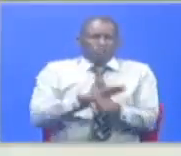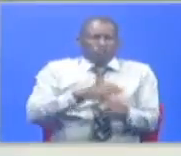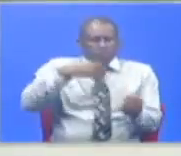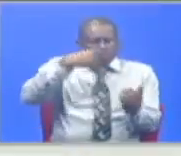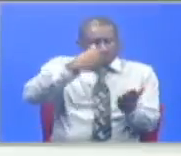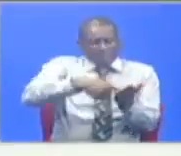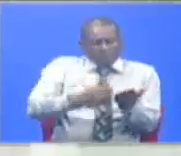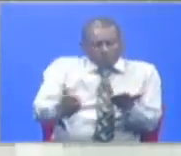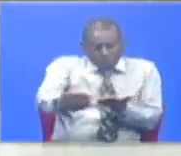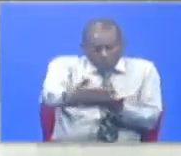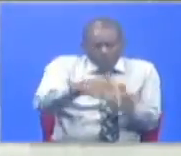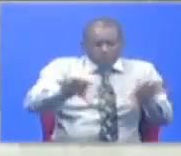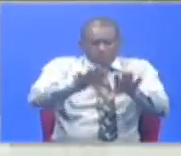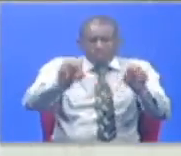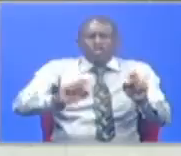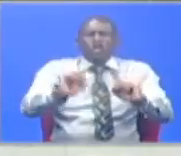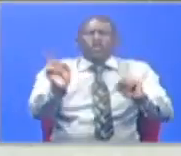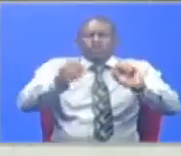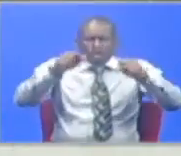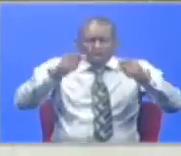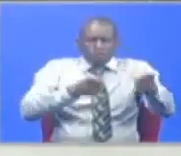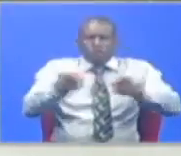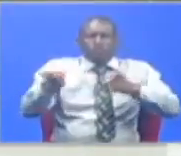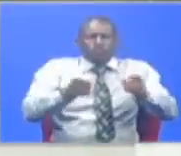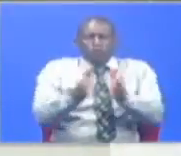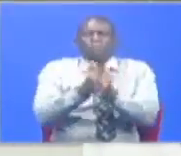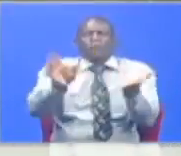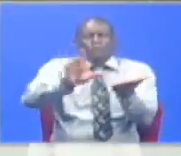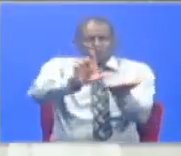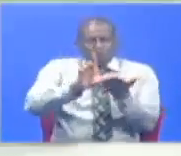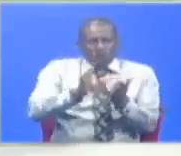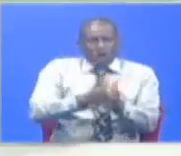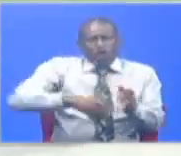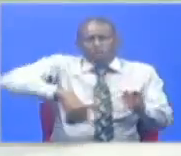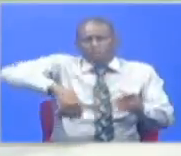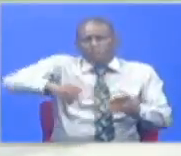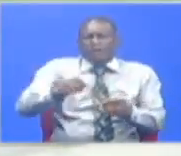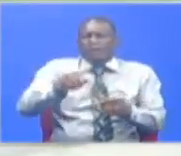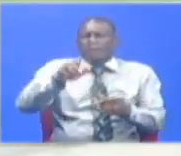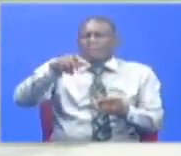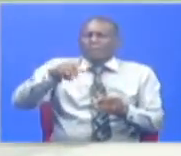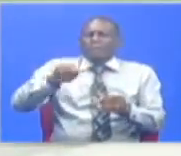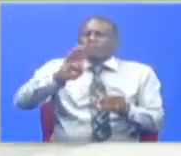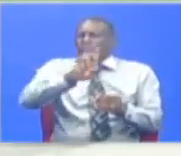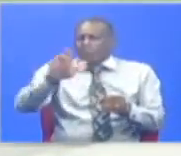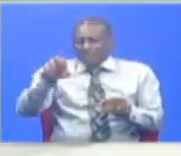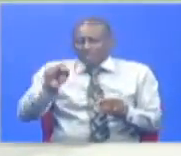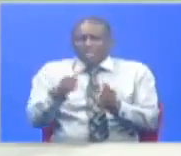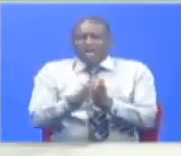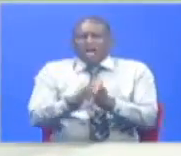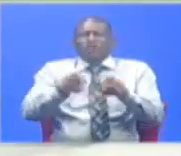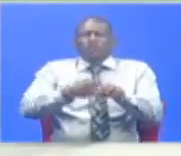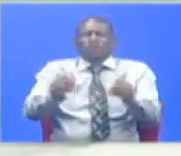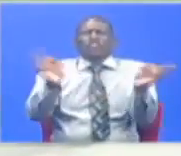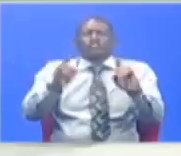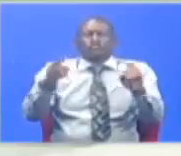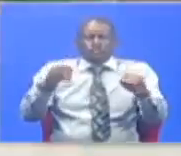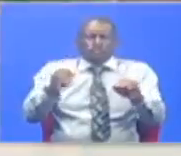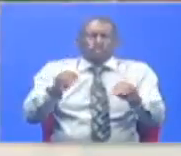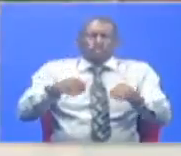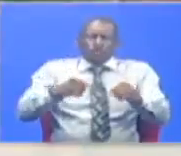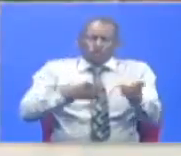system, inability to control public debt and pay pending bills, as well as incompetency in running the affairs of the